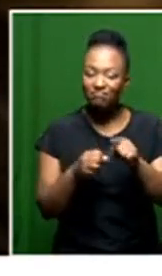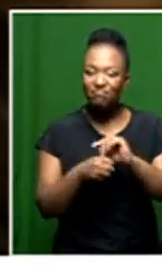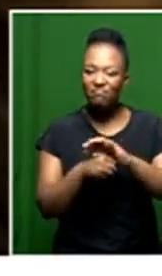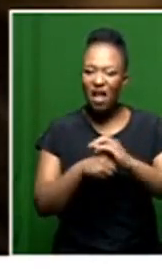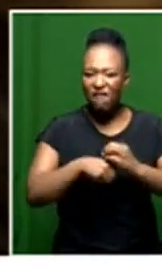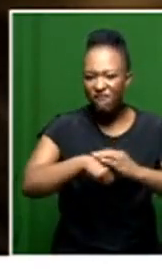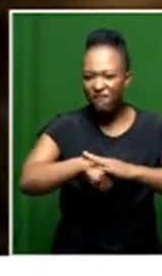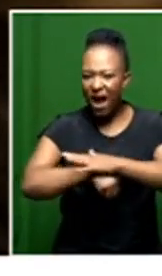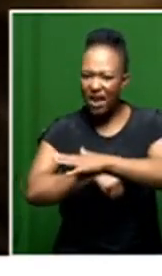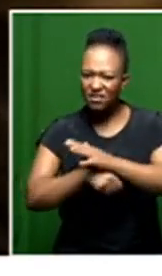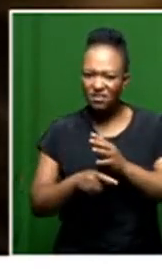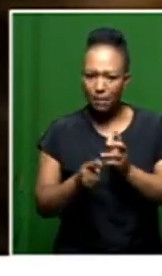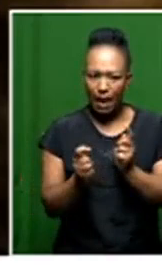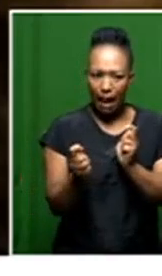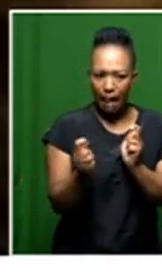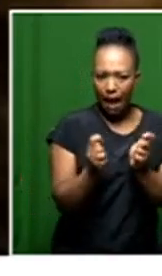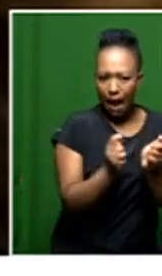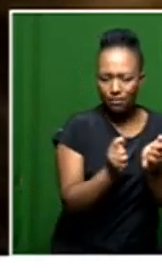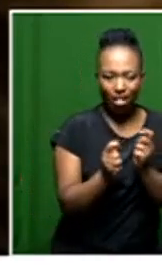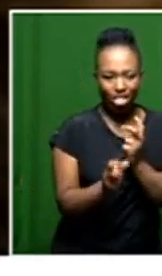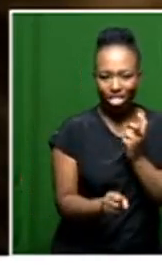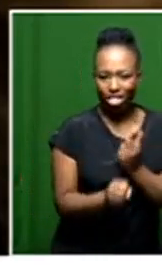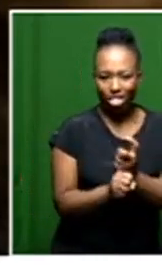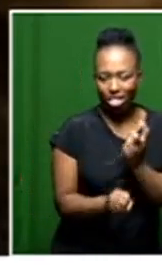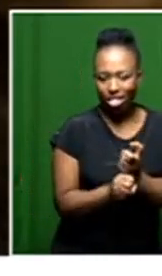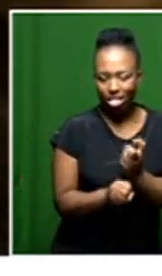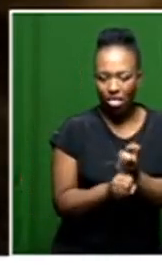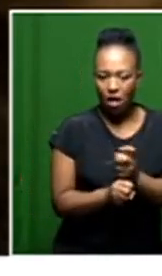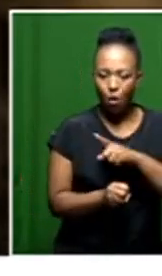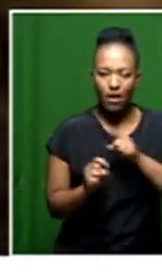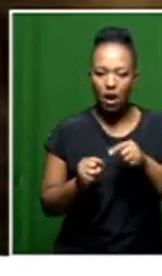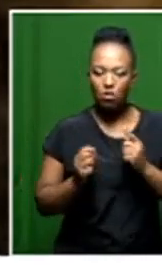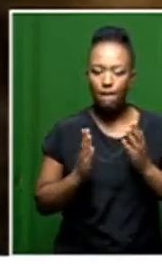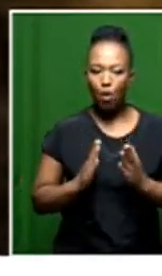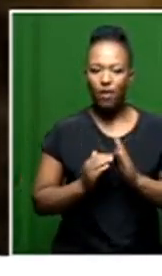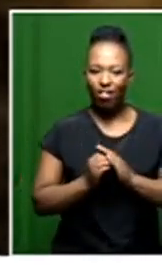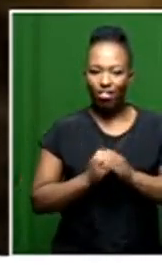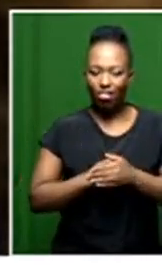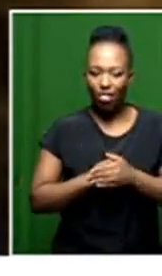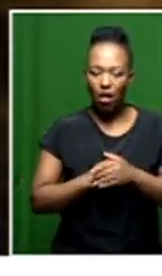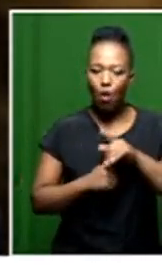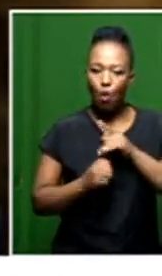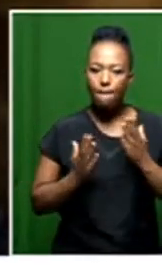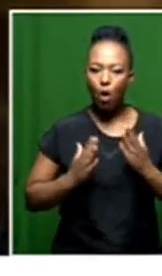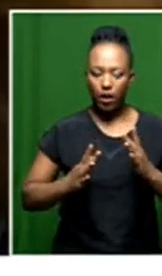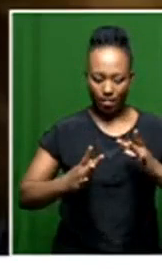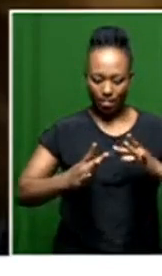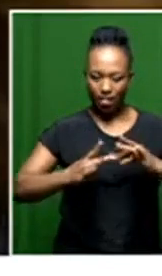not finding a human body that easily where it can sit and hide, because as it enters, the